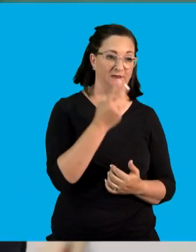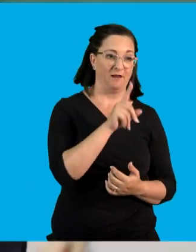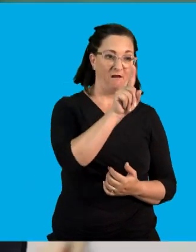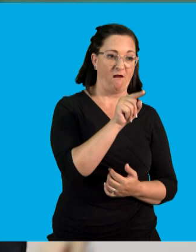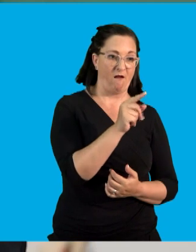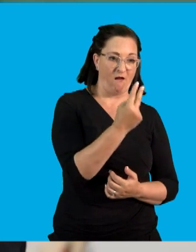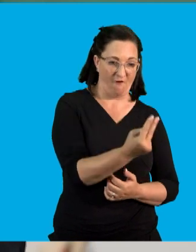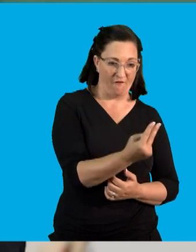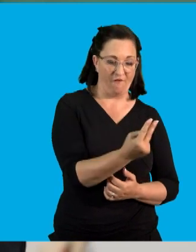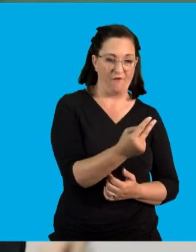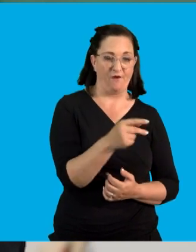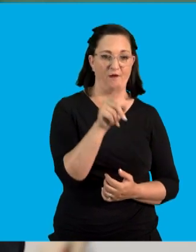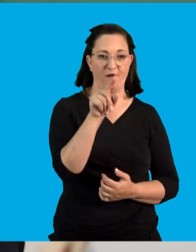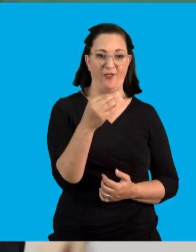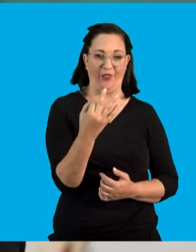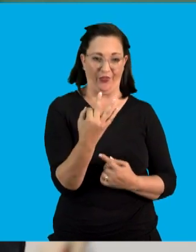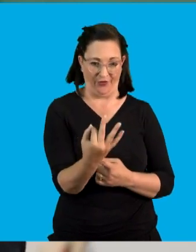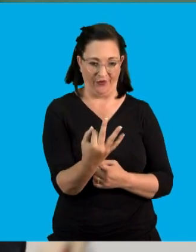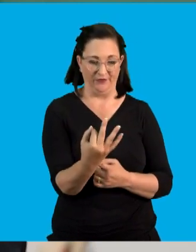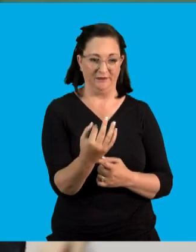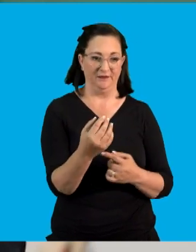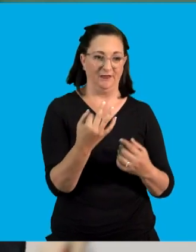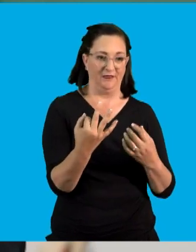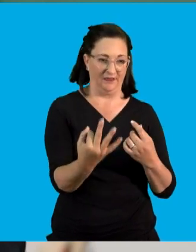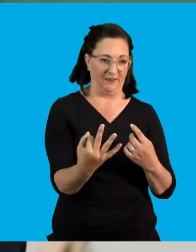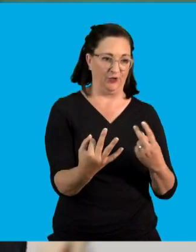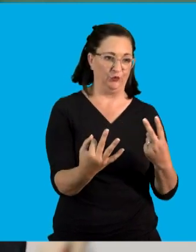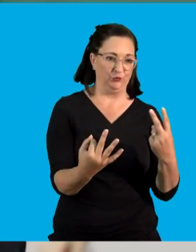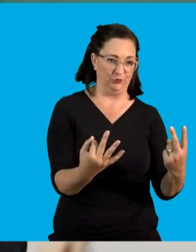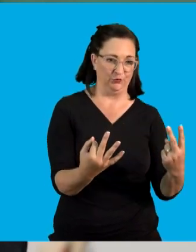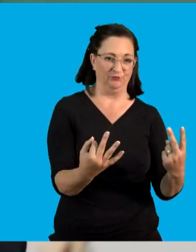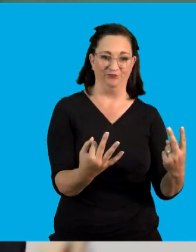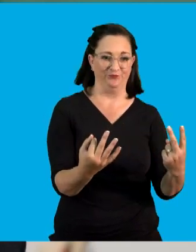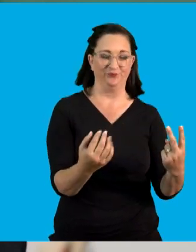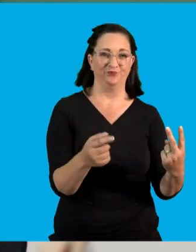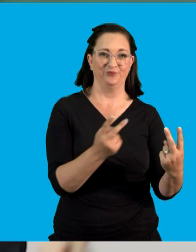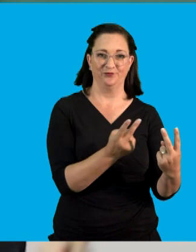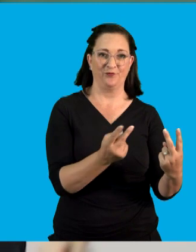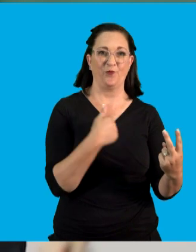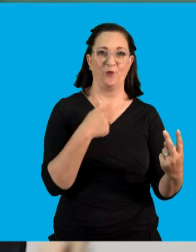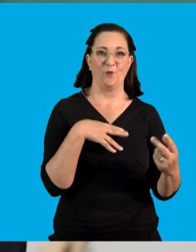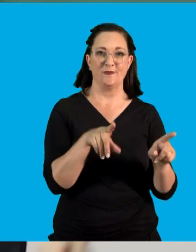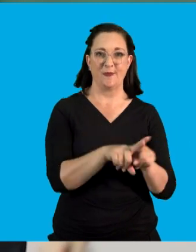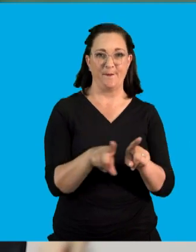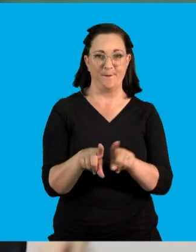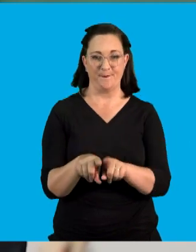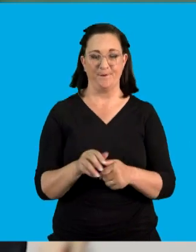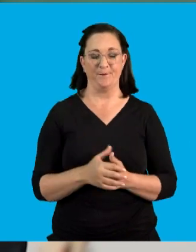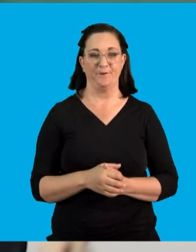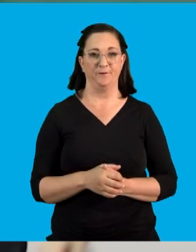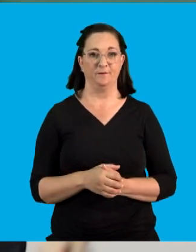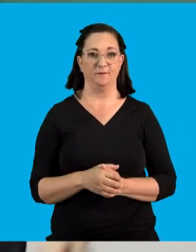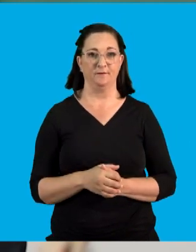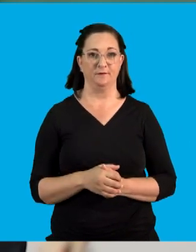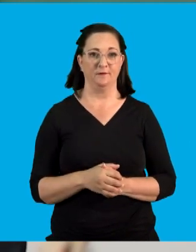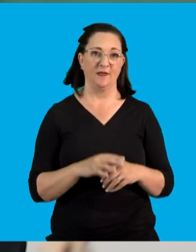working with halves and thirds, we need to make sure that we get them to the same denominator, because right